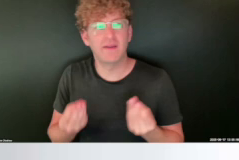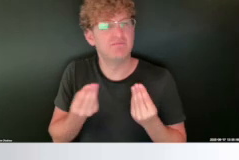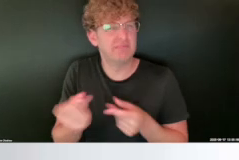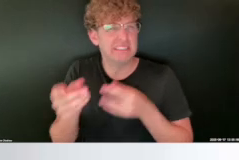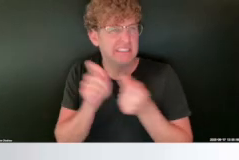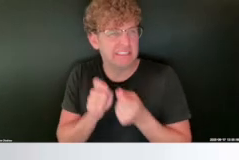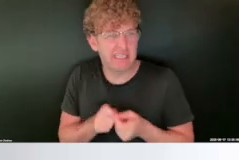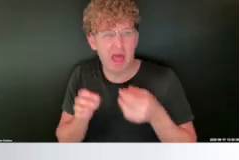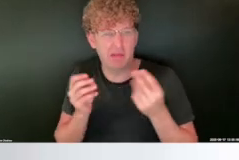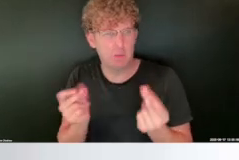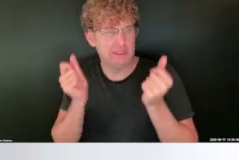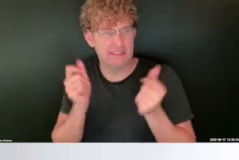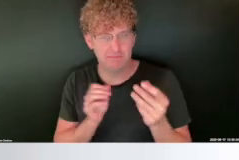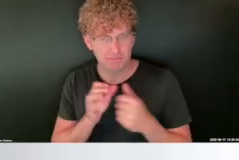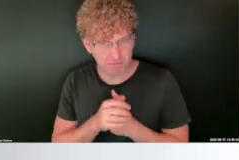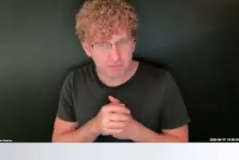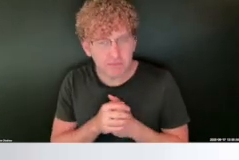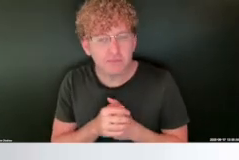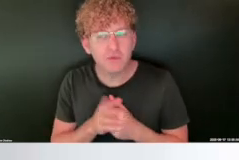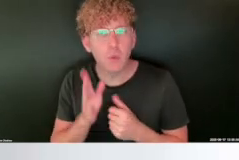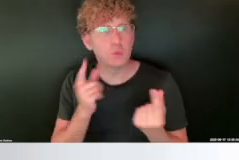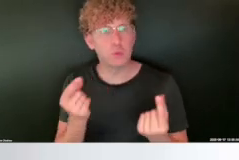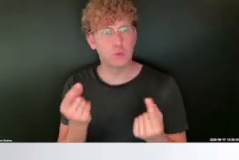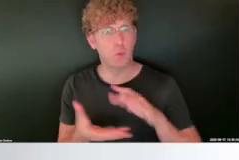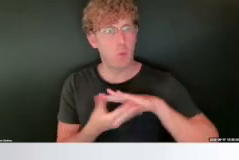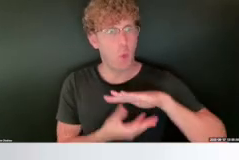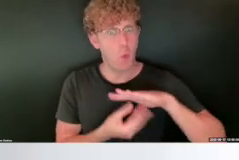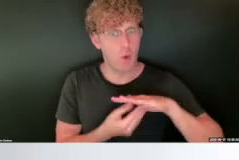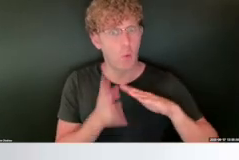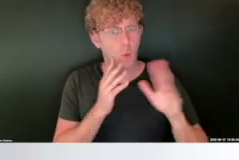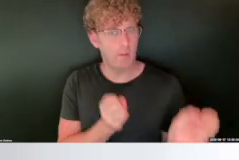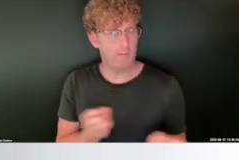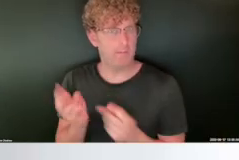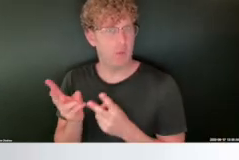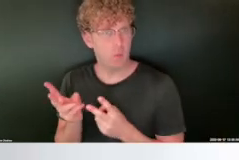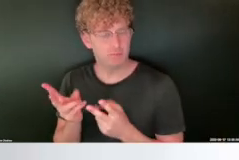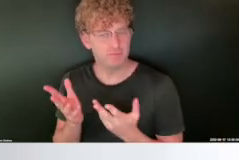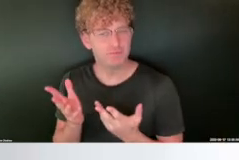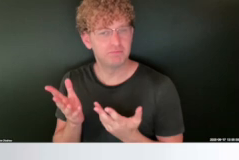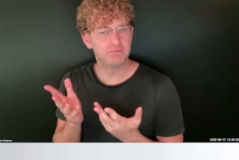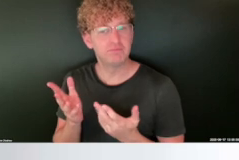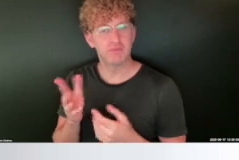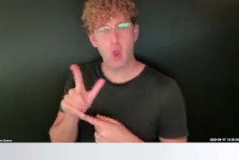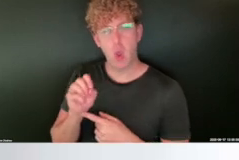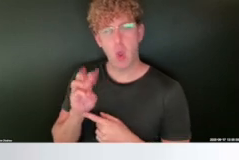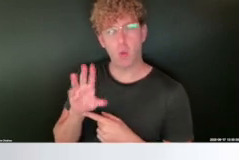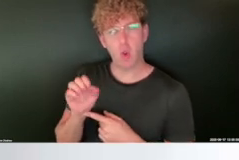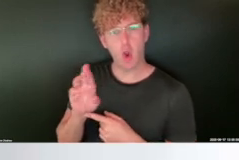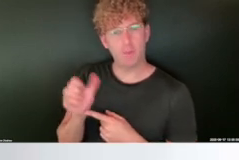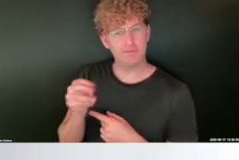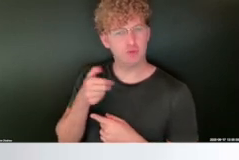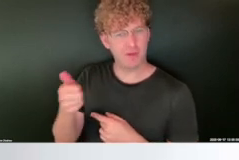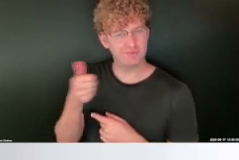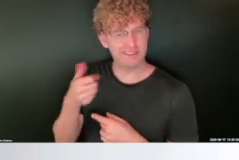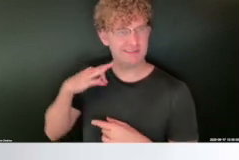the recording and attendee list on the Low Carbon Transportation Incentives webpage in about 2 weeks, and